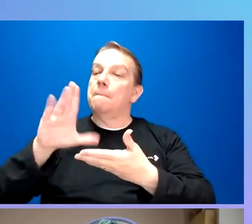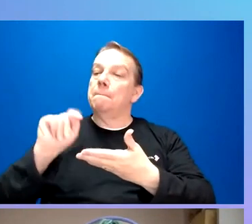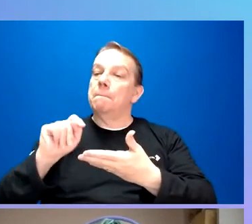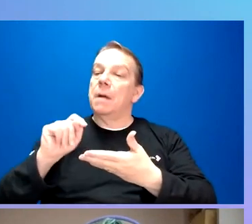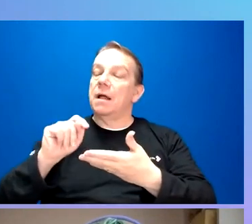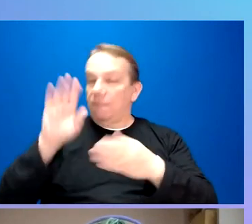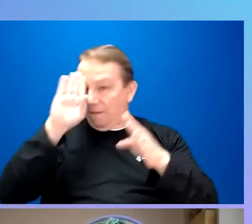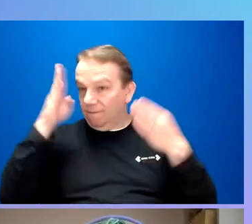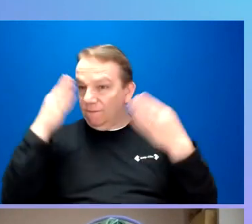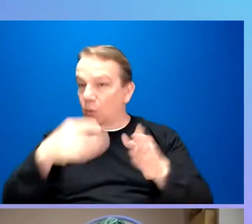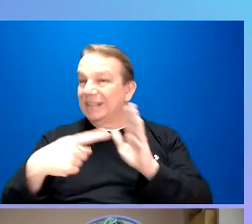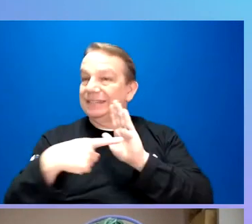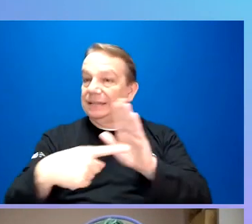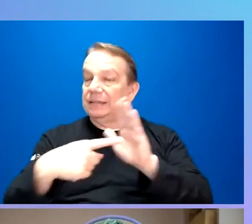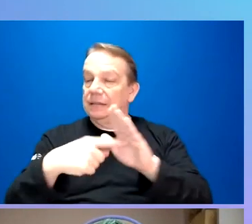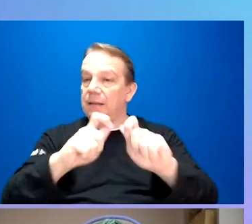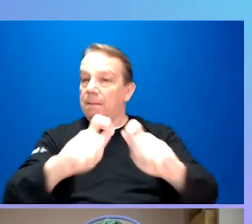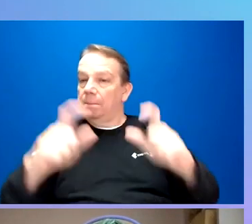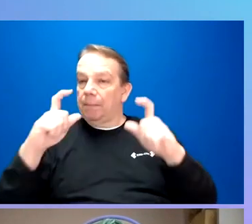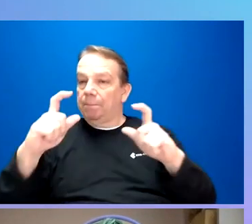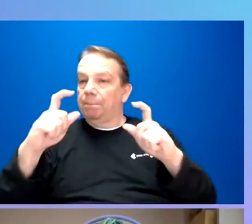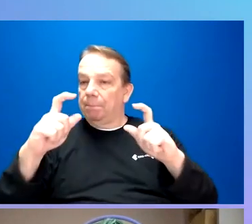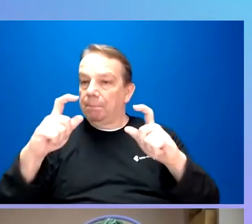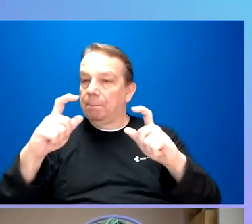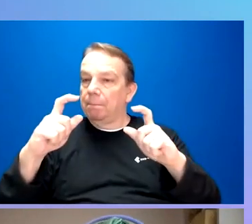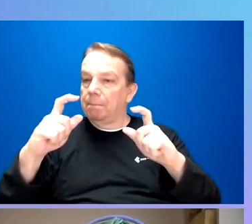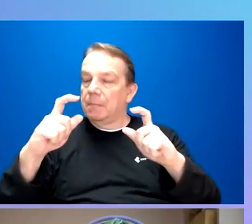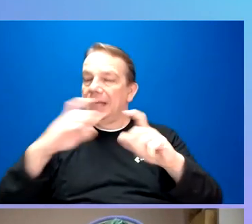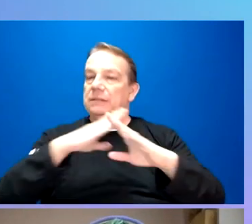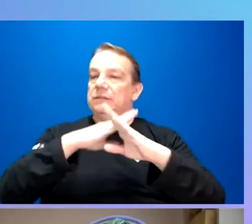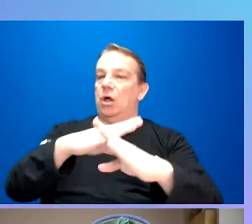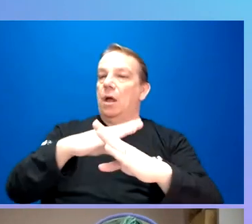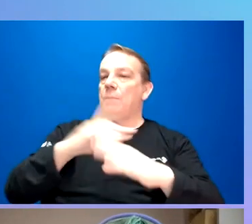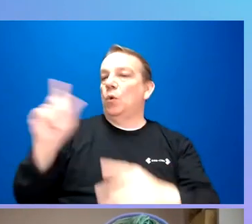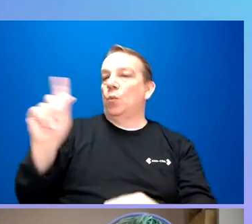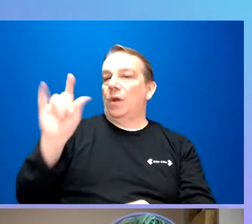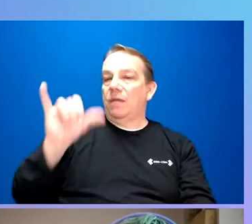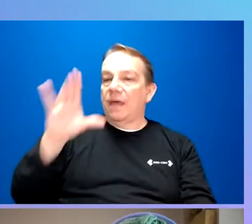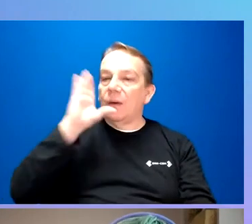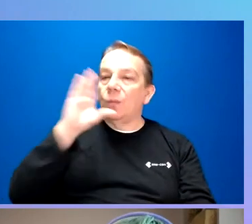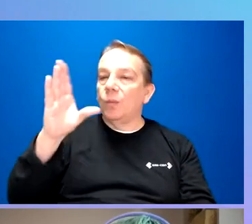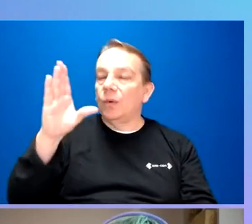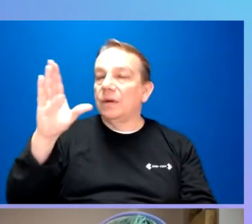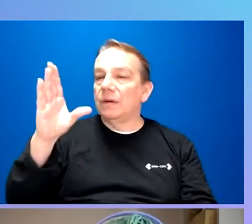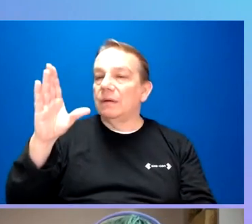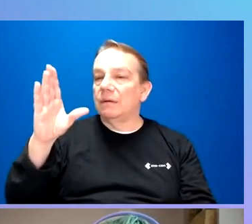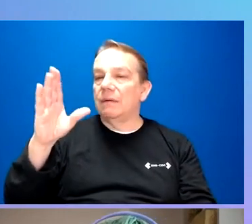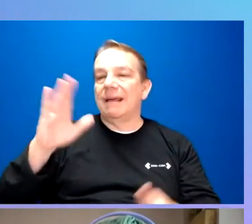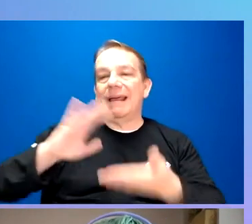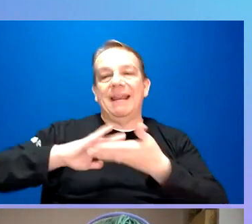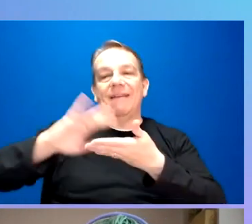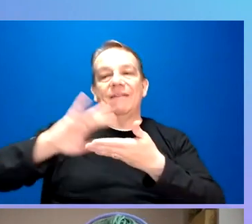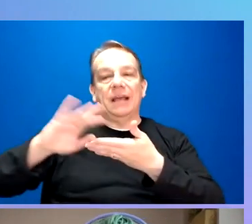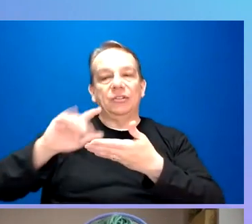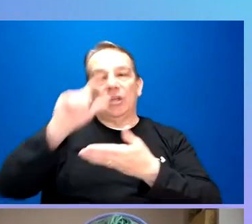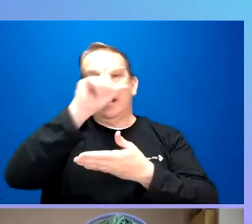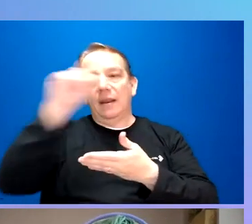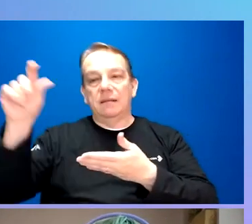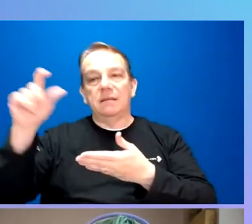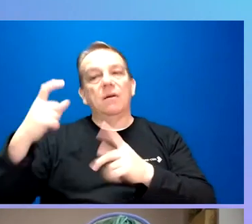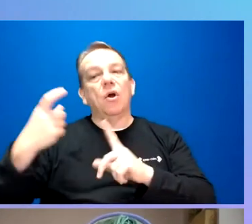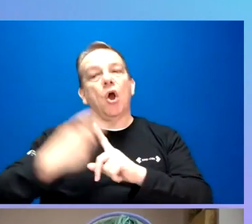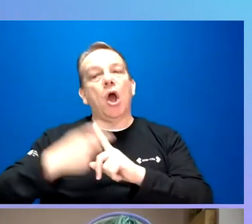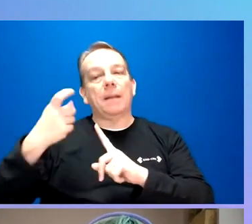focus indicator has accurately stopped at where that navigation bar ends as well. So it's